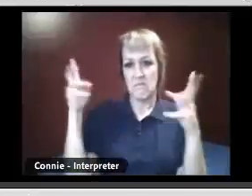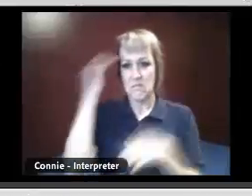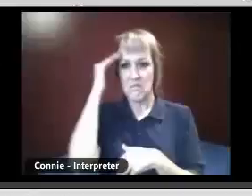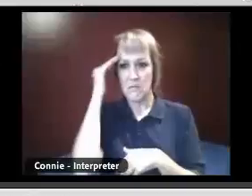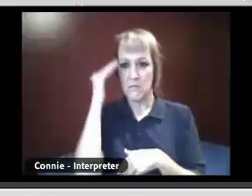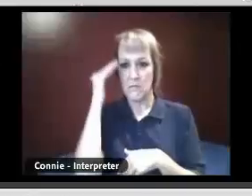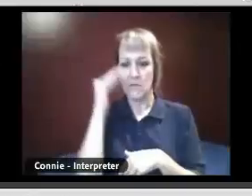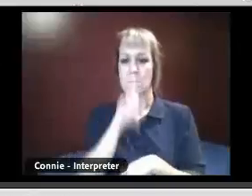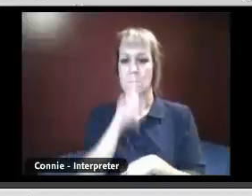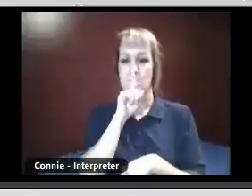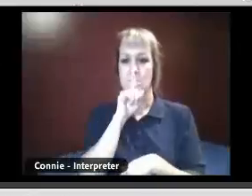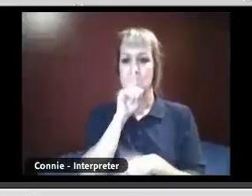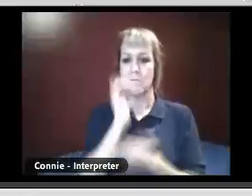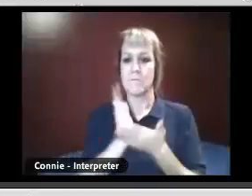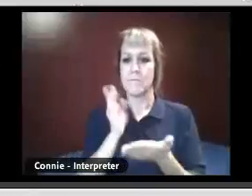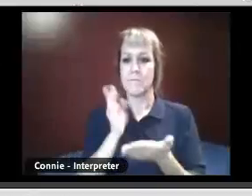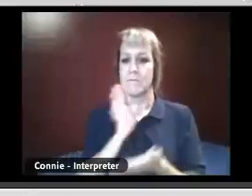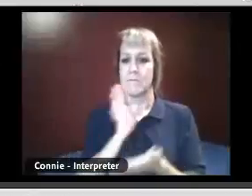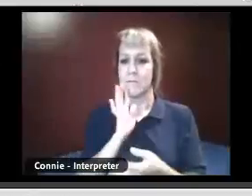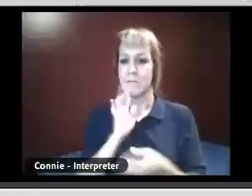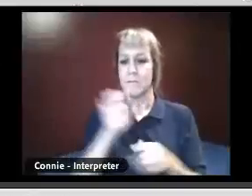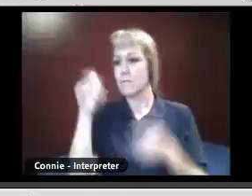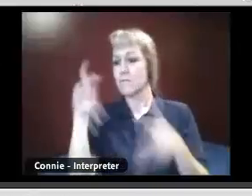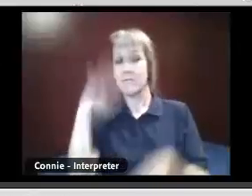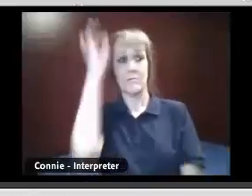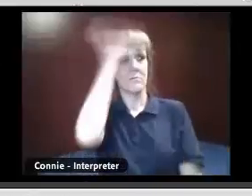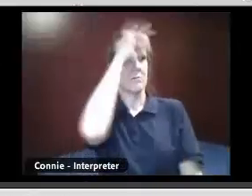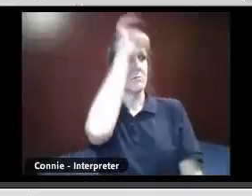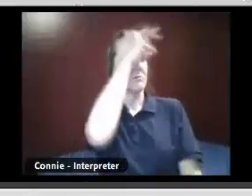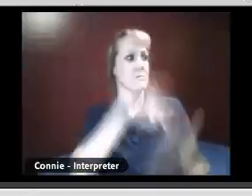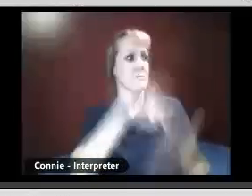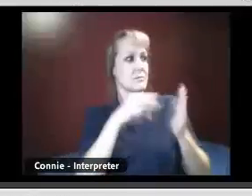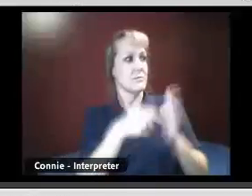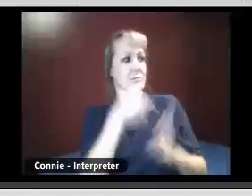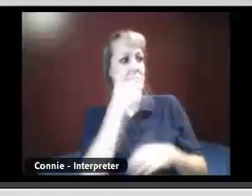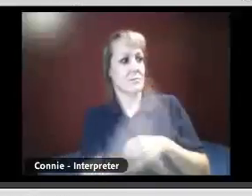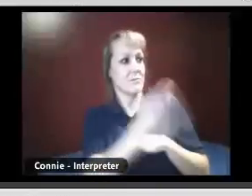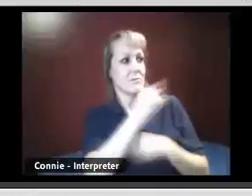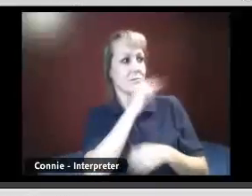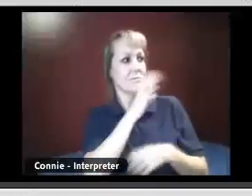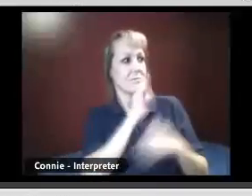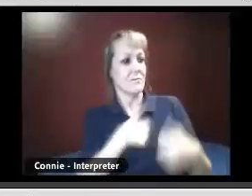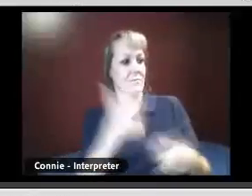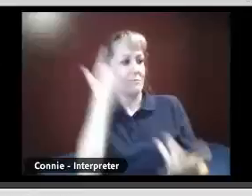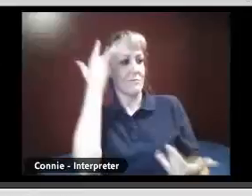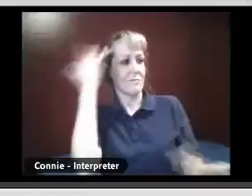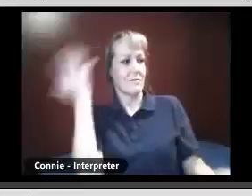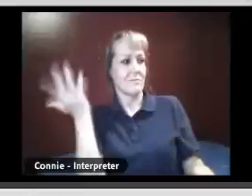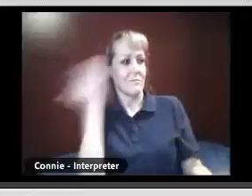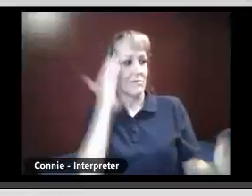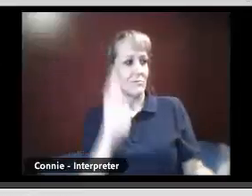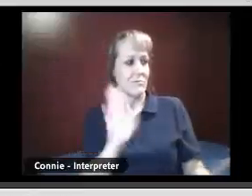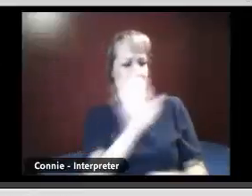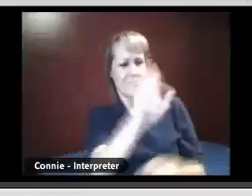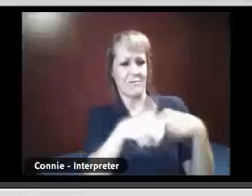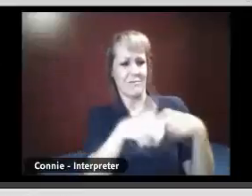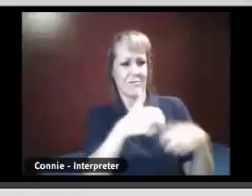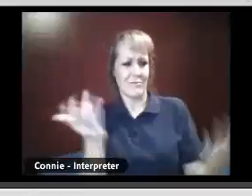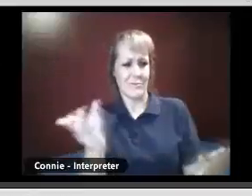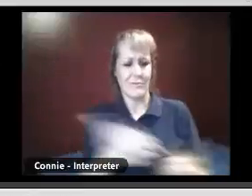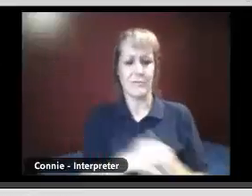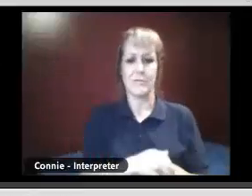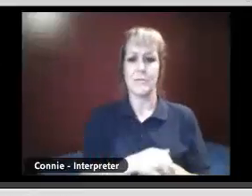somebody. The other person remains clueless. They walk in one morning and say good morning and somebody's not talking to them. And it's like, what's their problem today? You go up